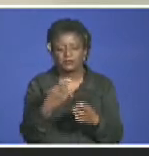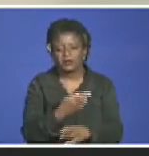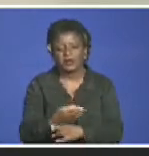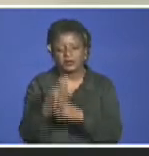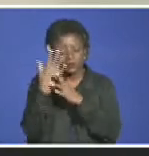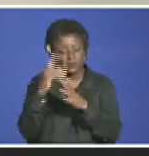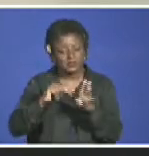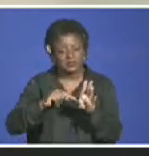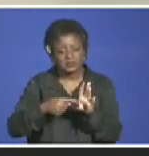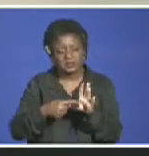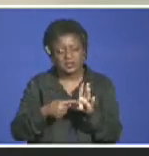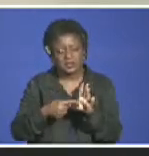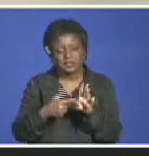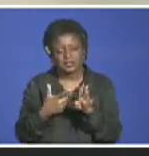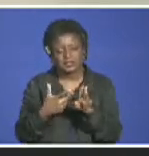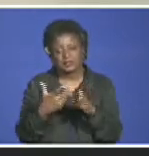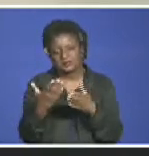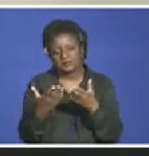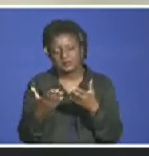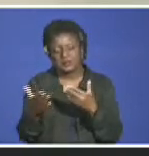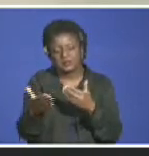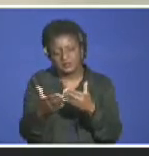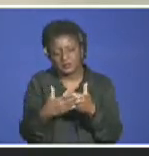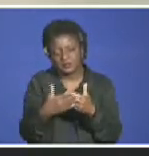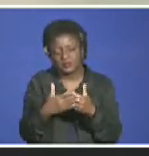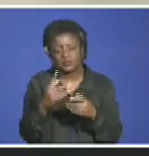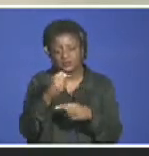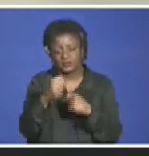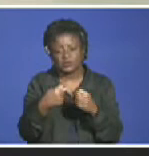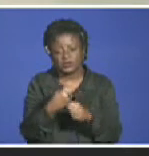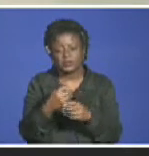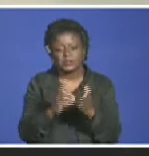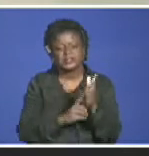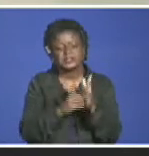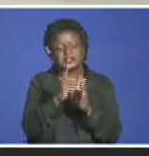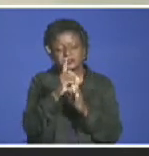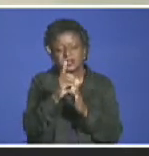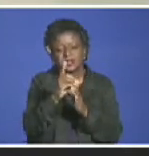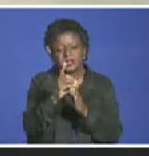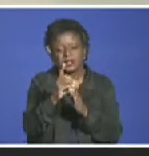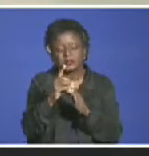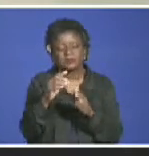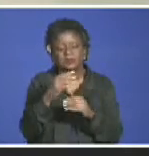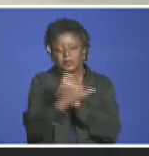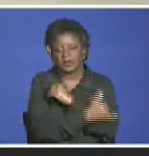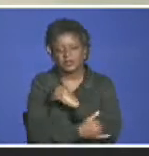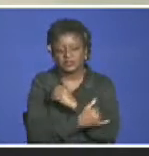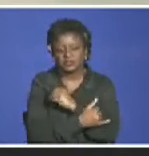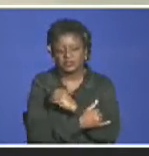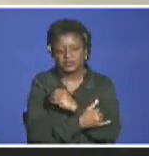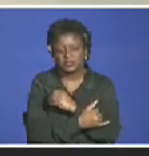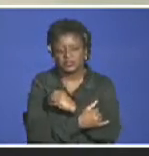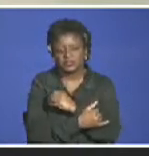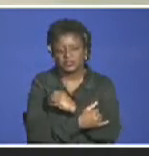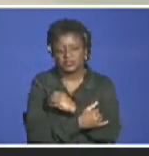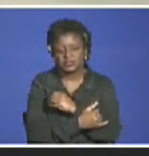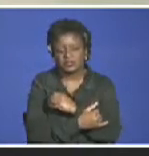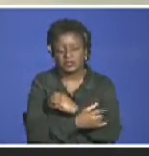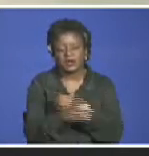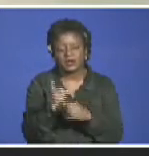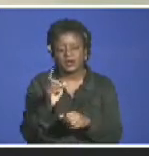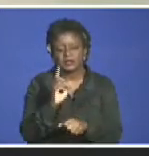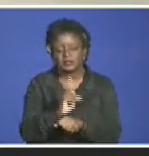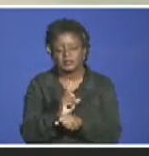very near term as developed countries cope with the most recent wave of COVID-19 infections and perfect their vaccination